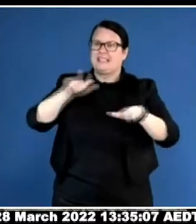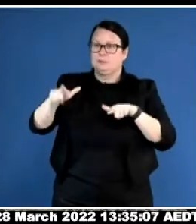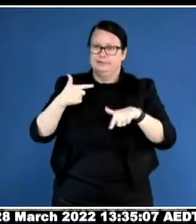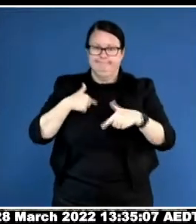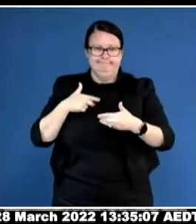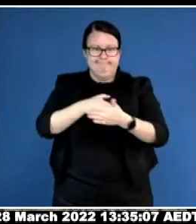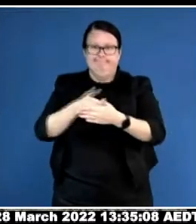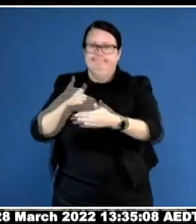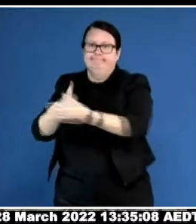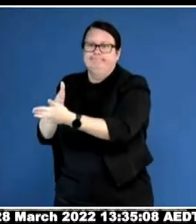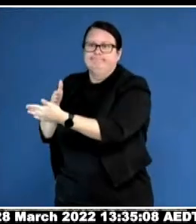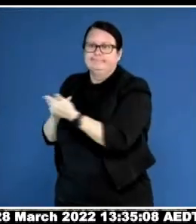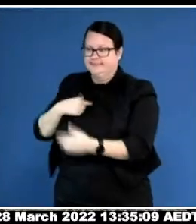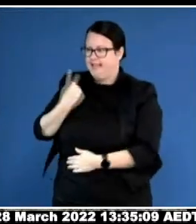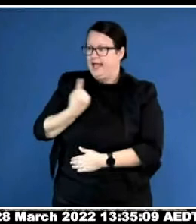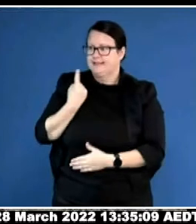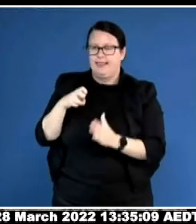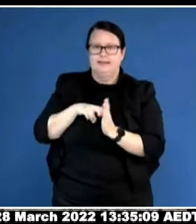And